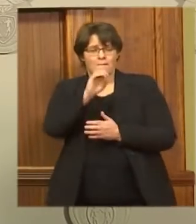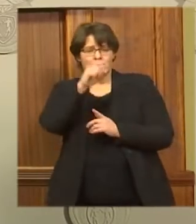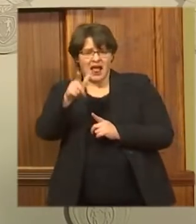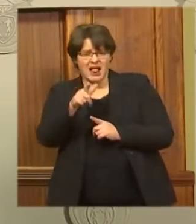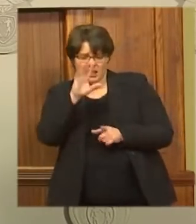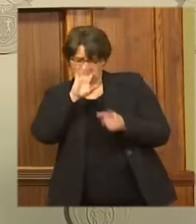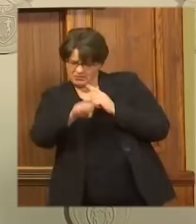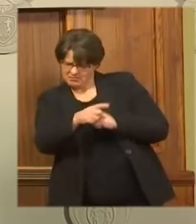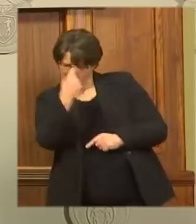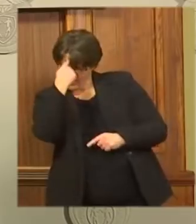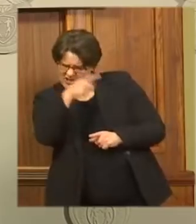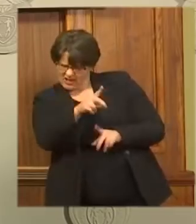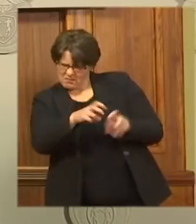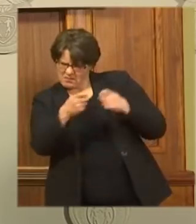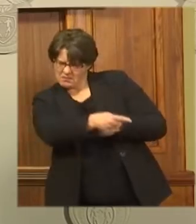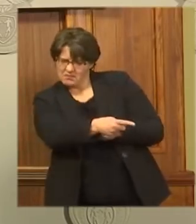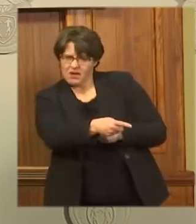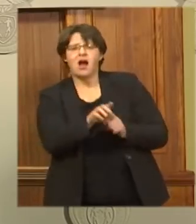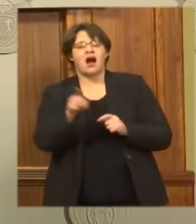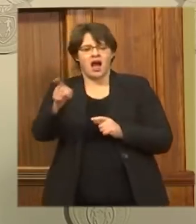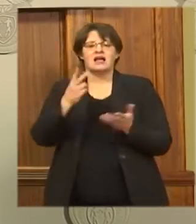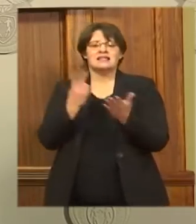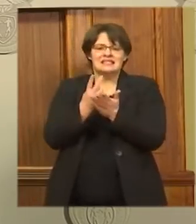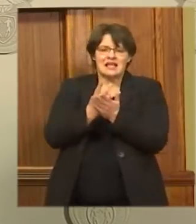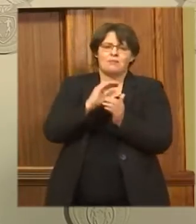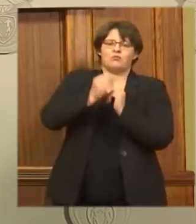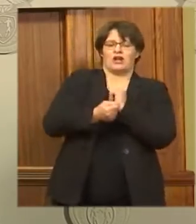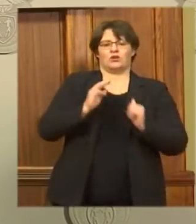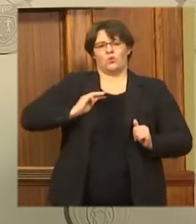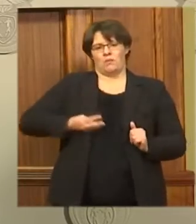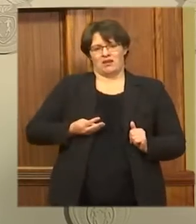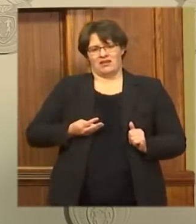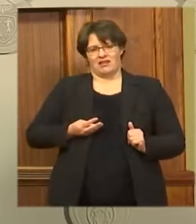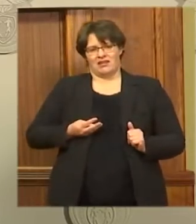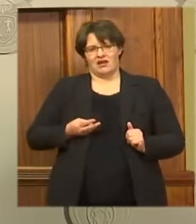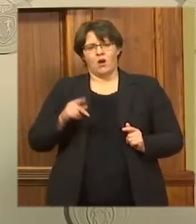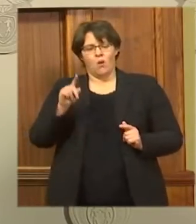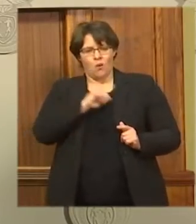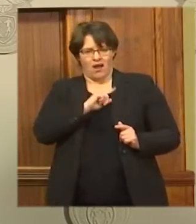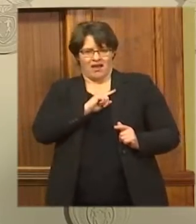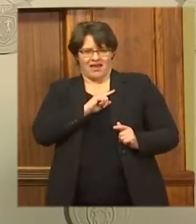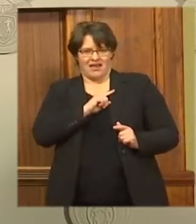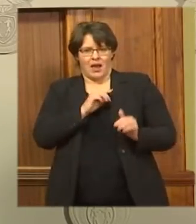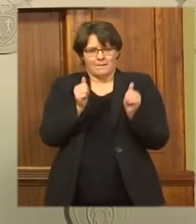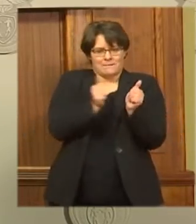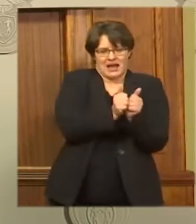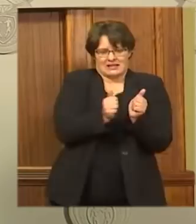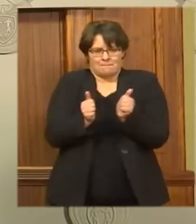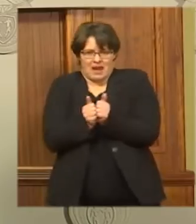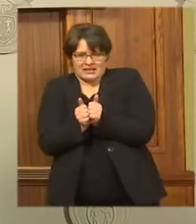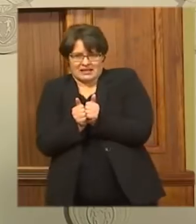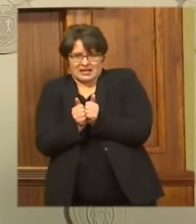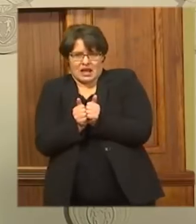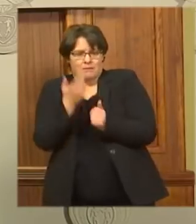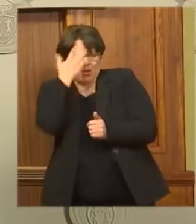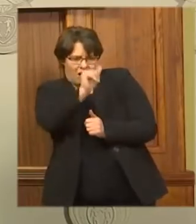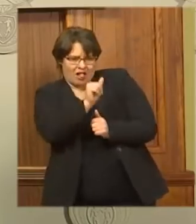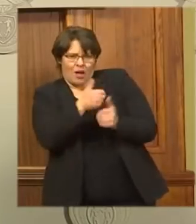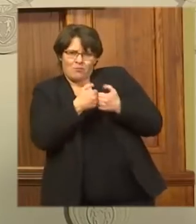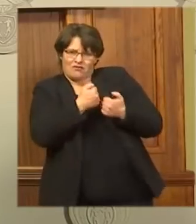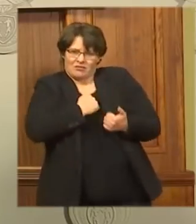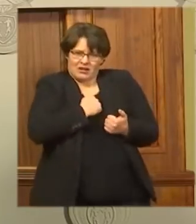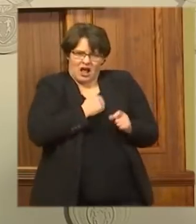suspects, and greater protection for women who are victims of intimate partner violence.